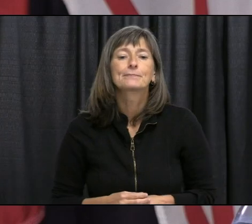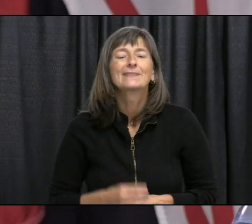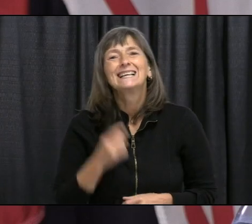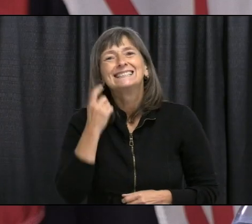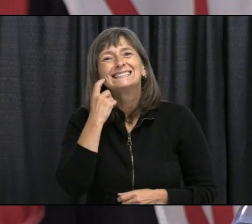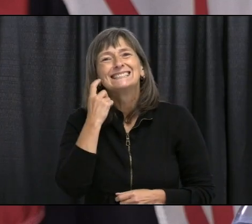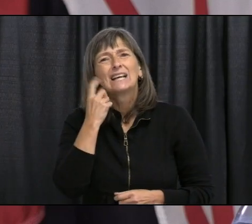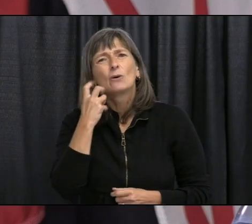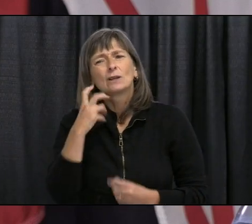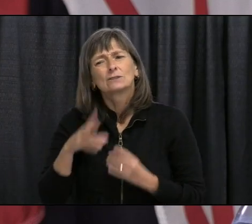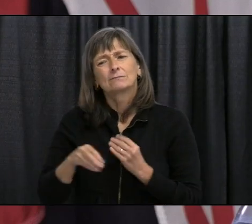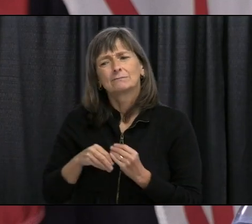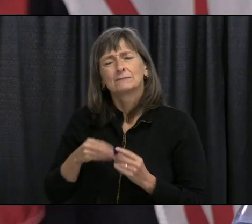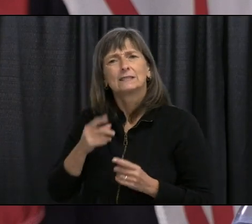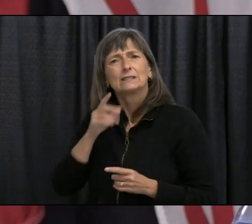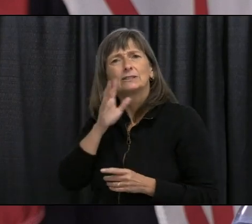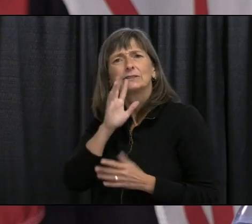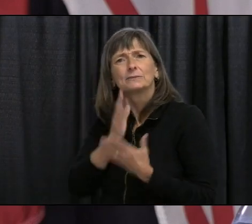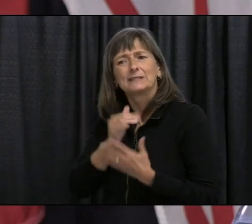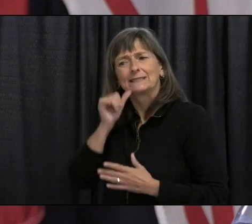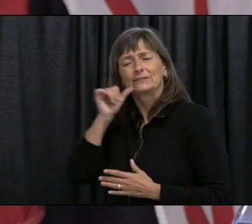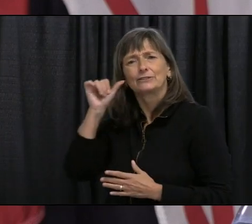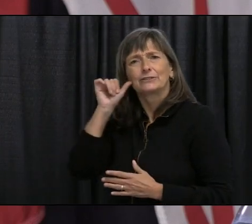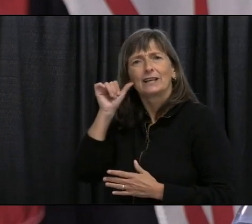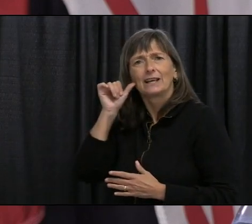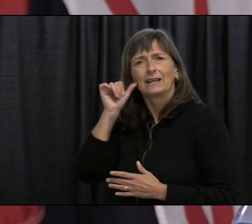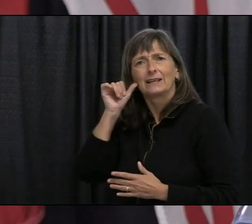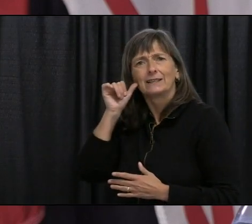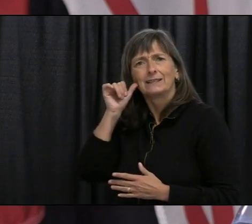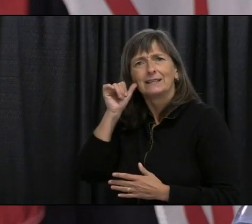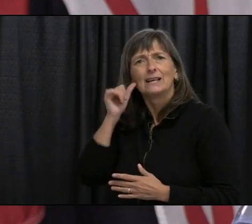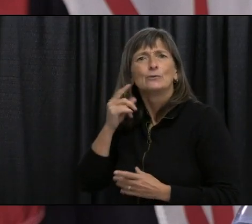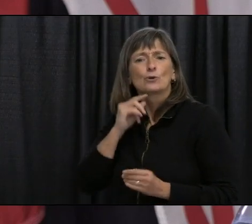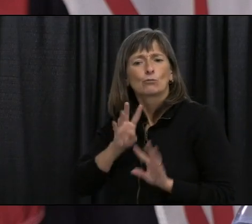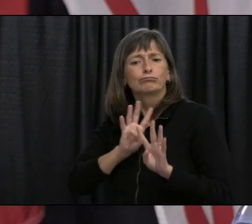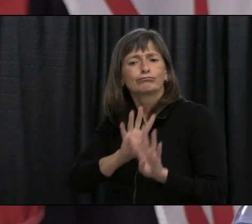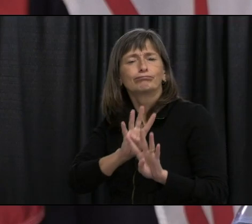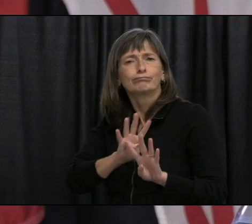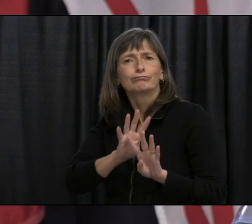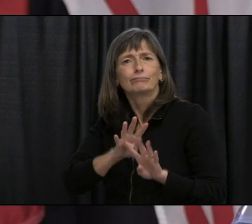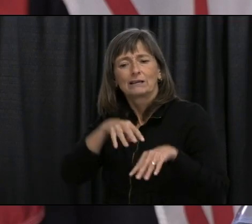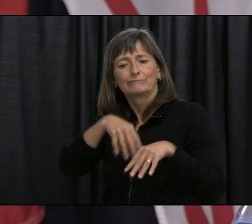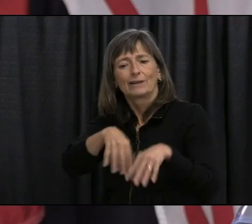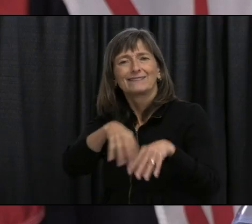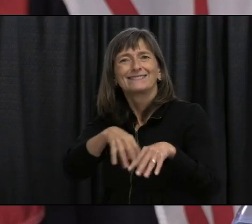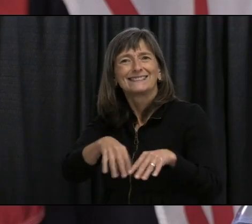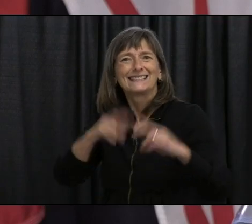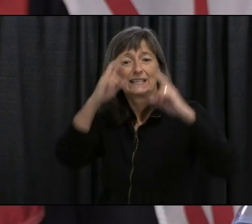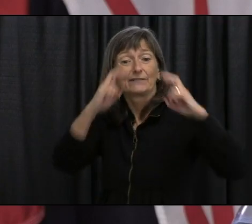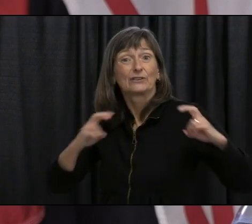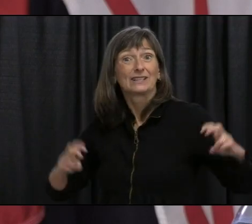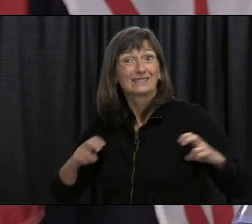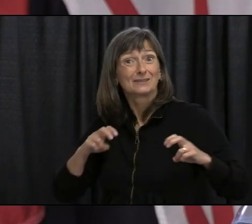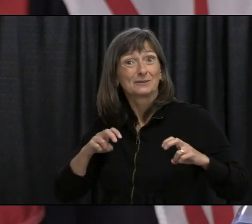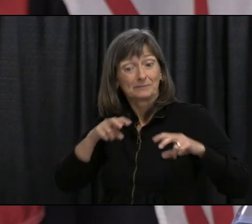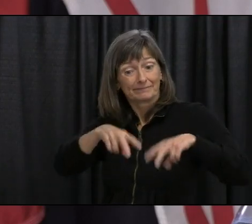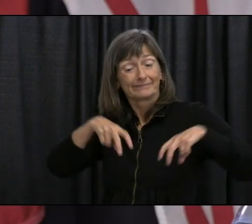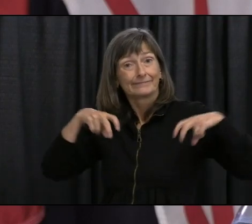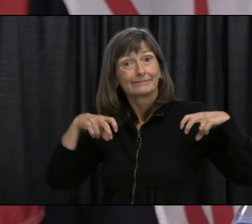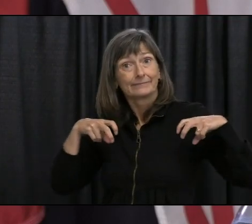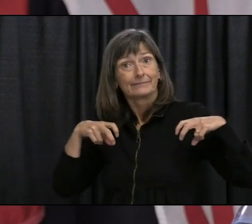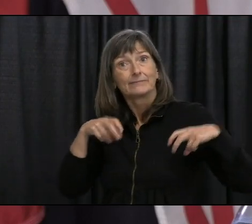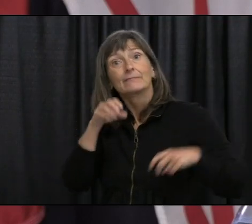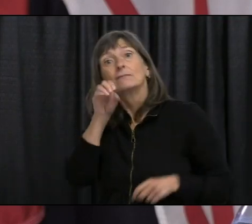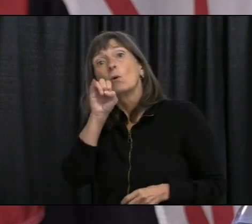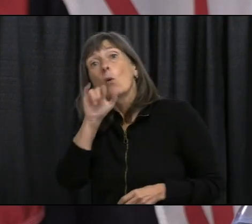some highlight yesterday at the rally I attended on steps of Confederation Building. Listening to some of the speakers there from the